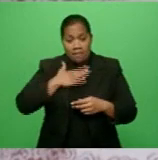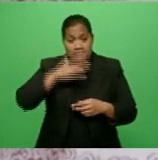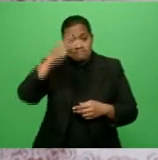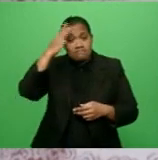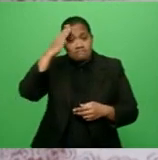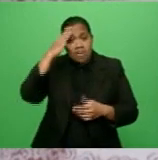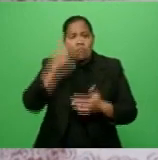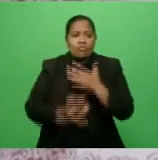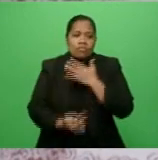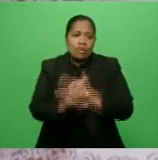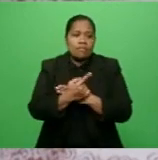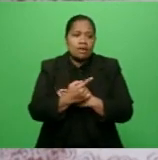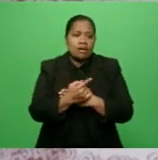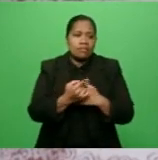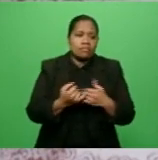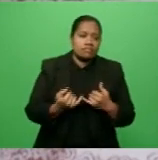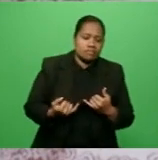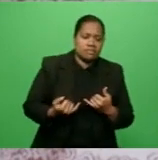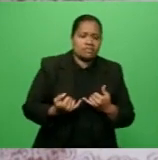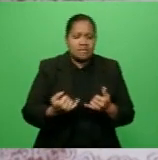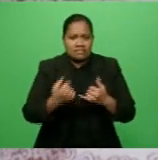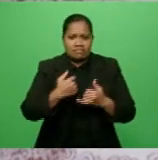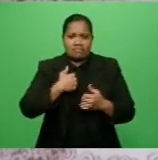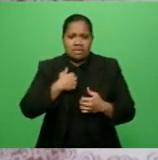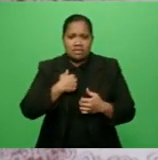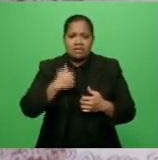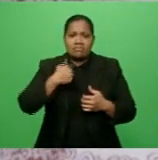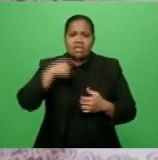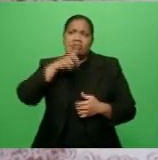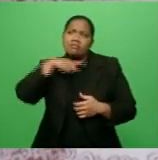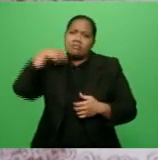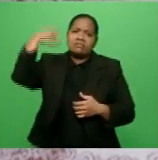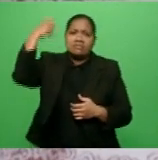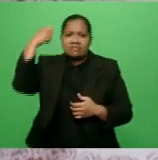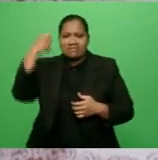had left me and did commit suicide. If I do the same